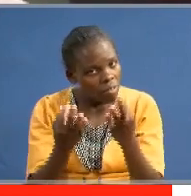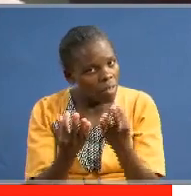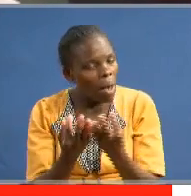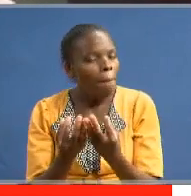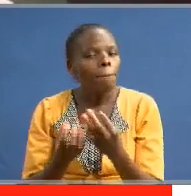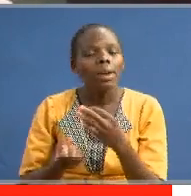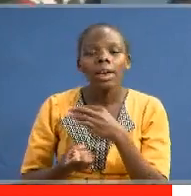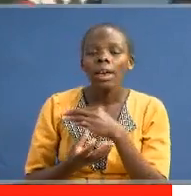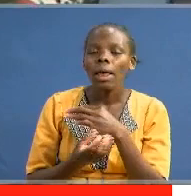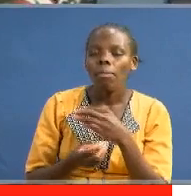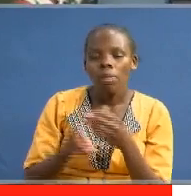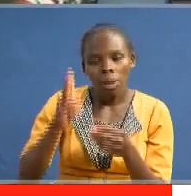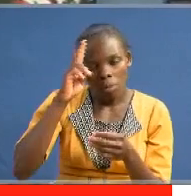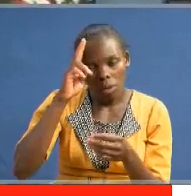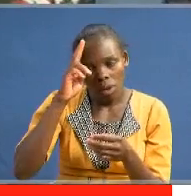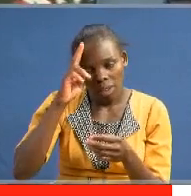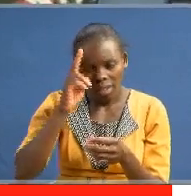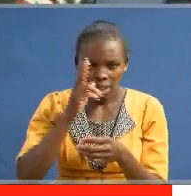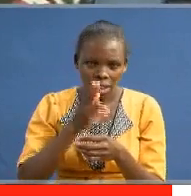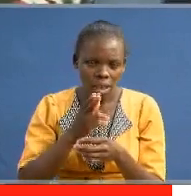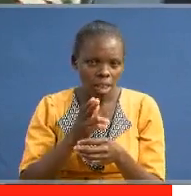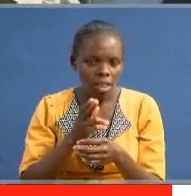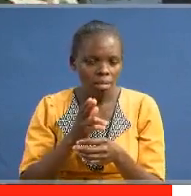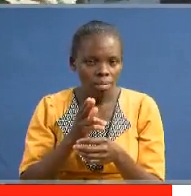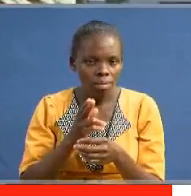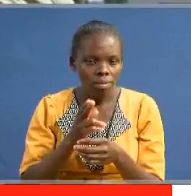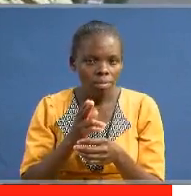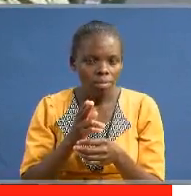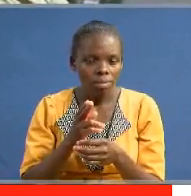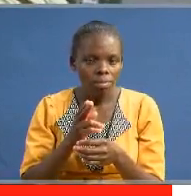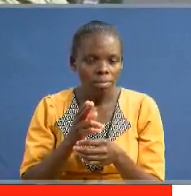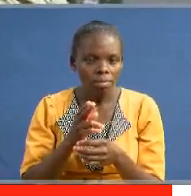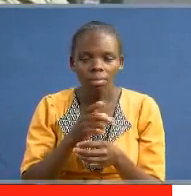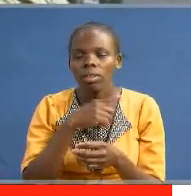of extrajudicial killings.